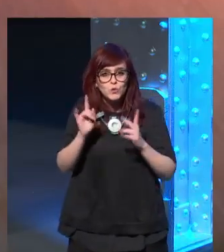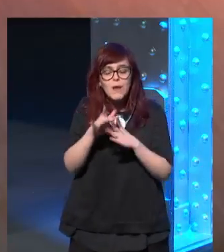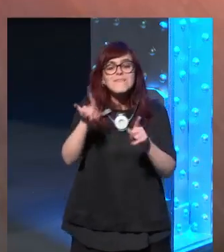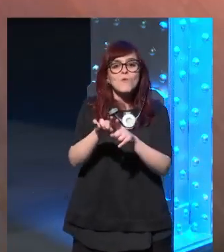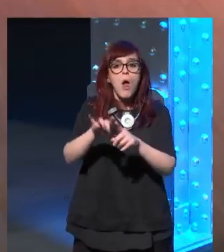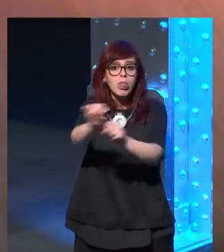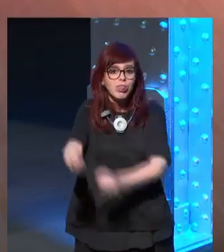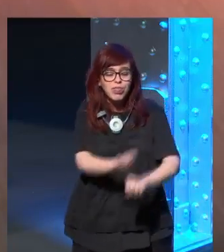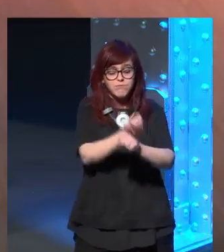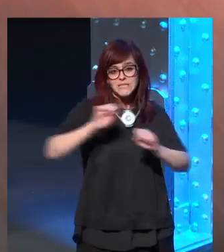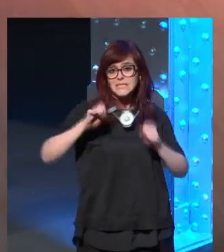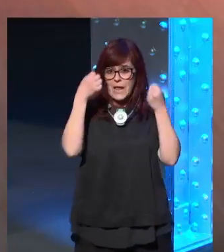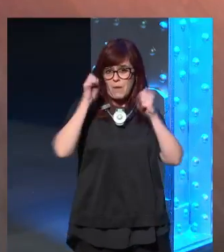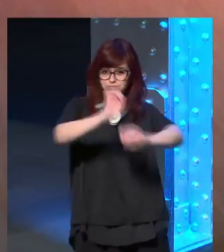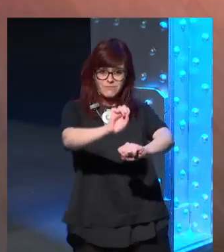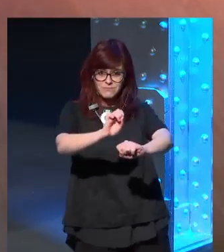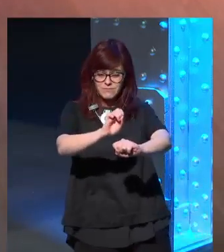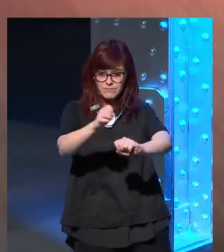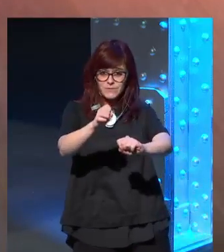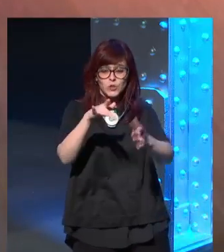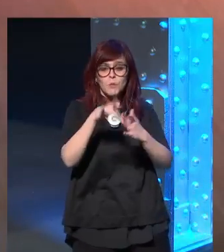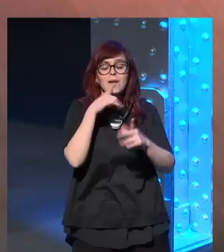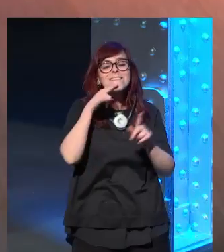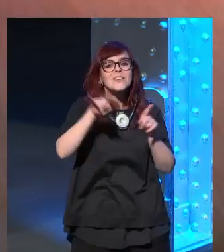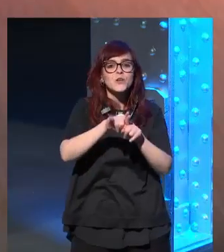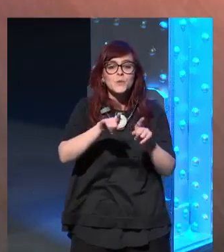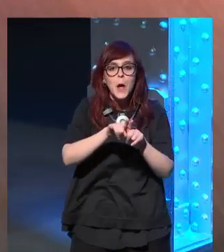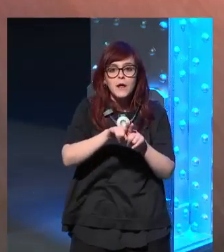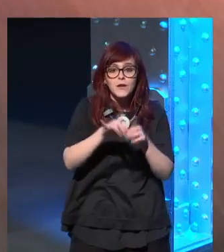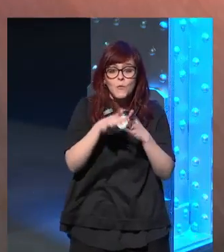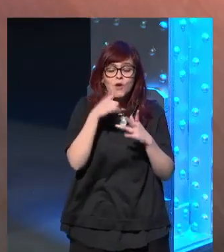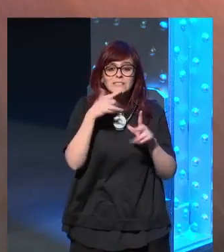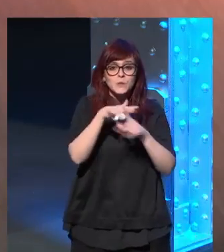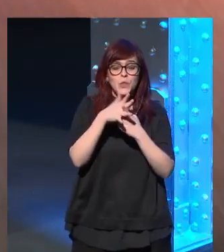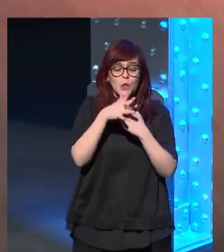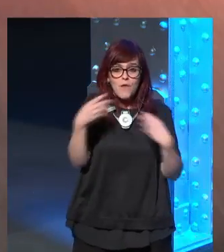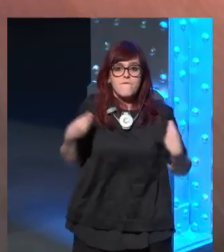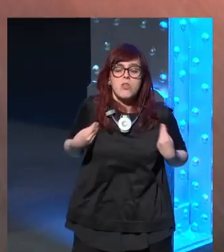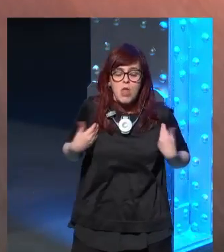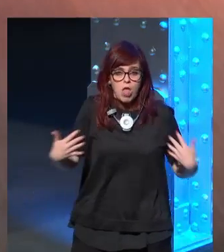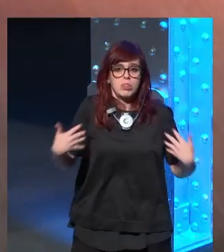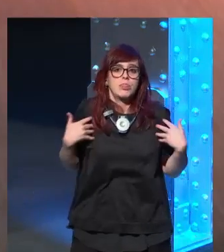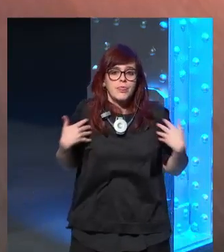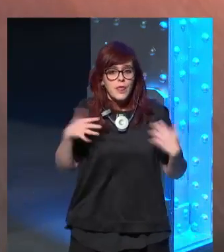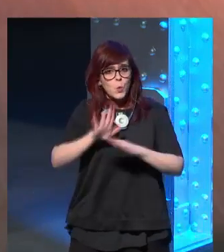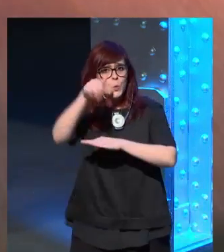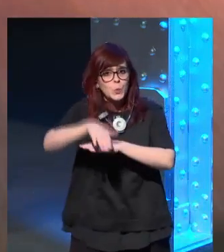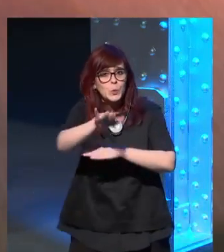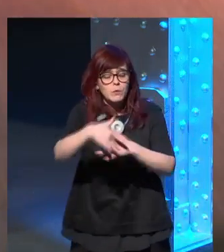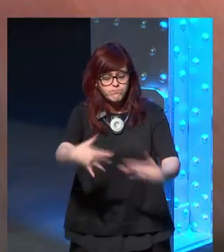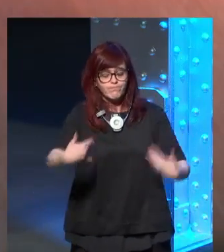know, the ups and downs and the disasters in life. You know, we lose our health, and we lose children, or we lose work, and